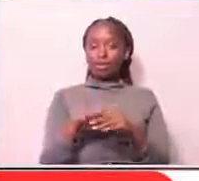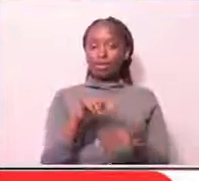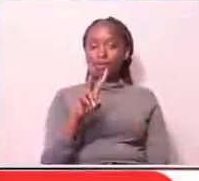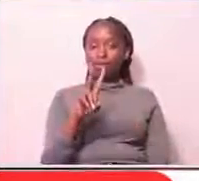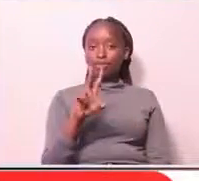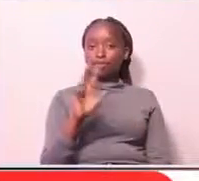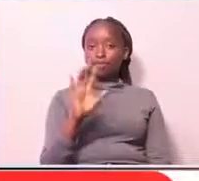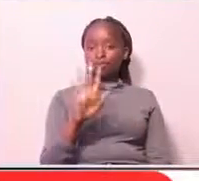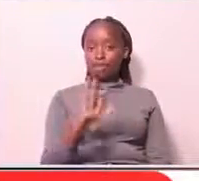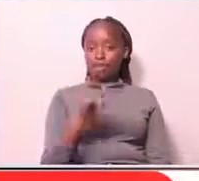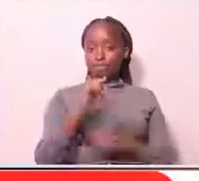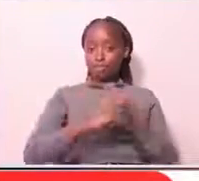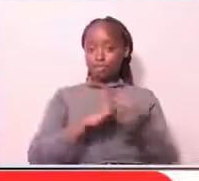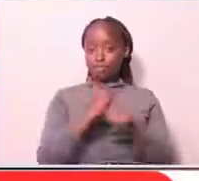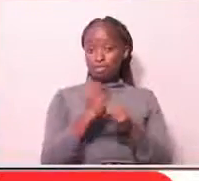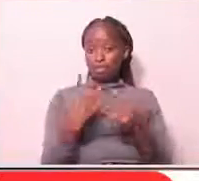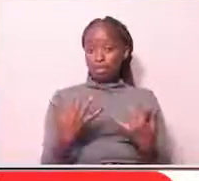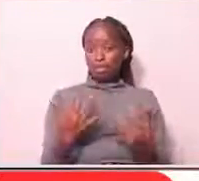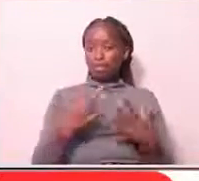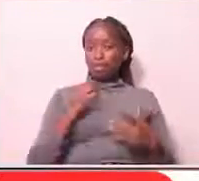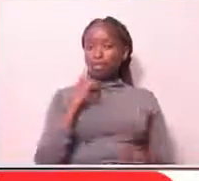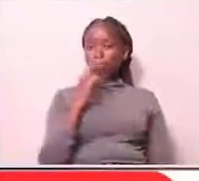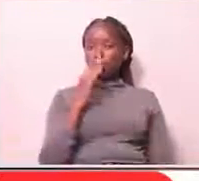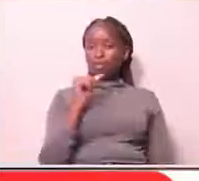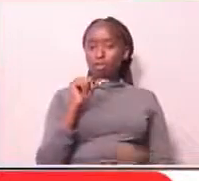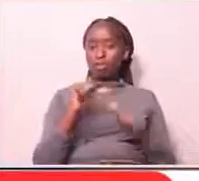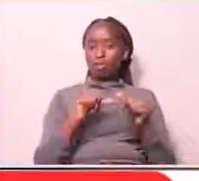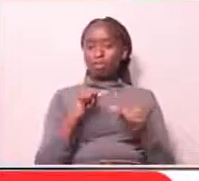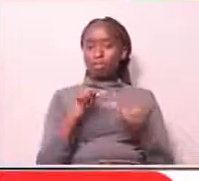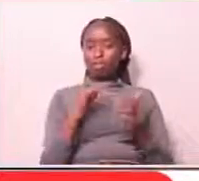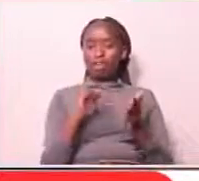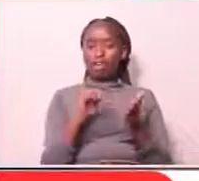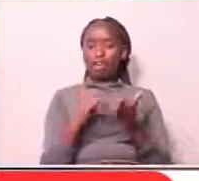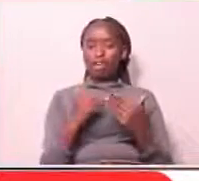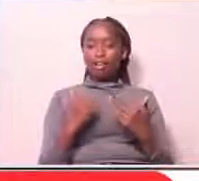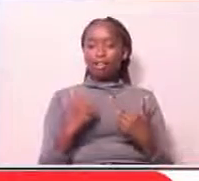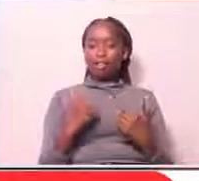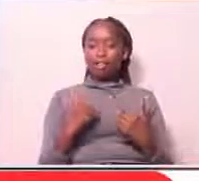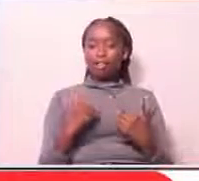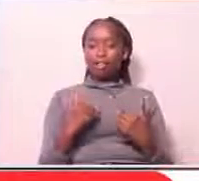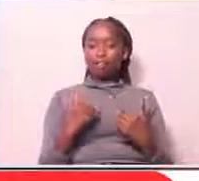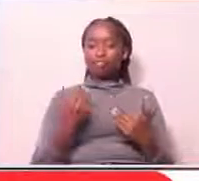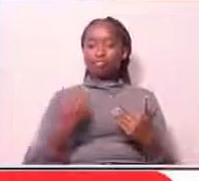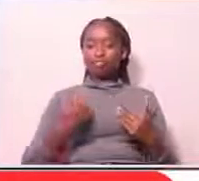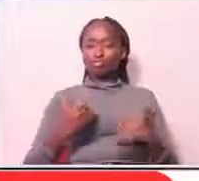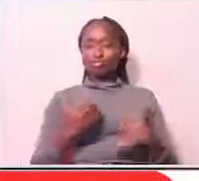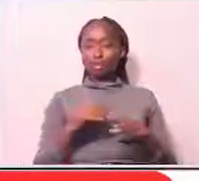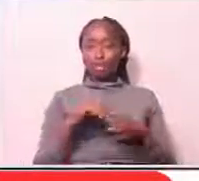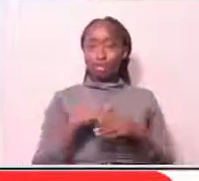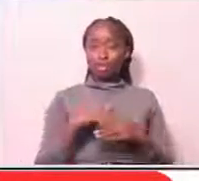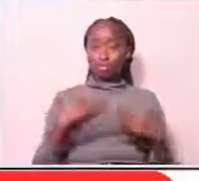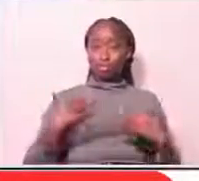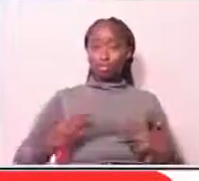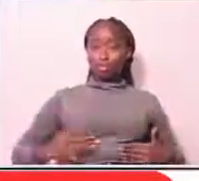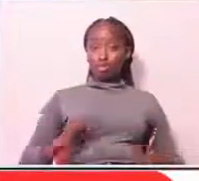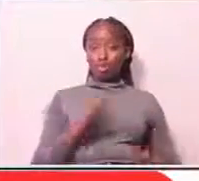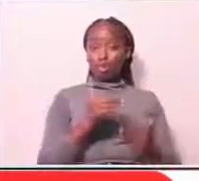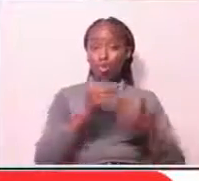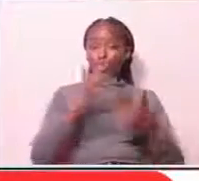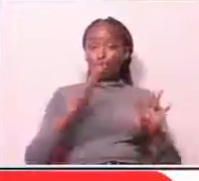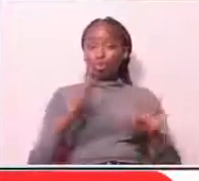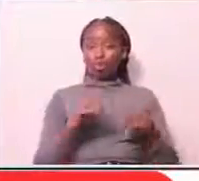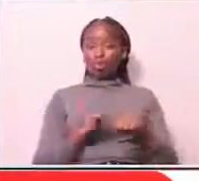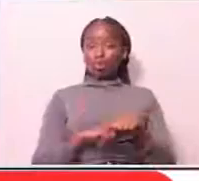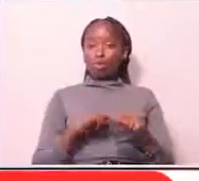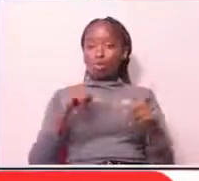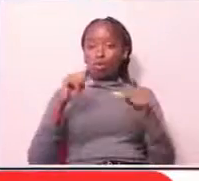who are talking about having glasses in their bodies, surely 25 years on, can you imagine? Before or the time running to the